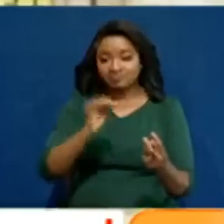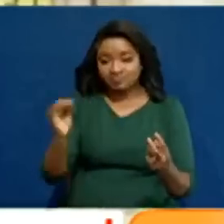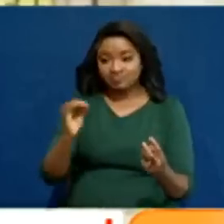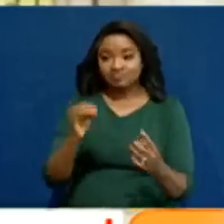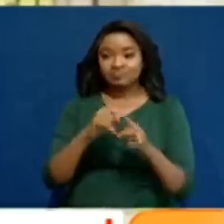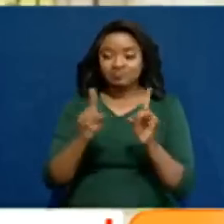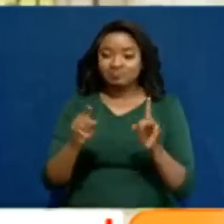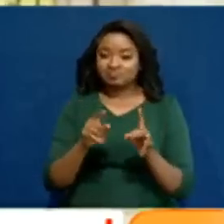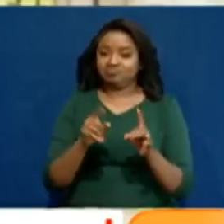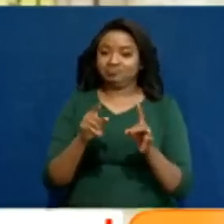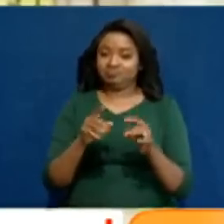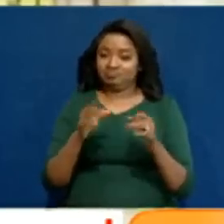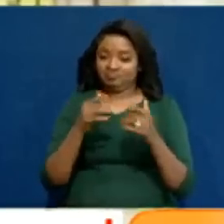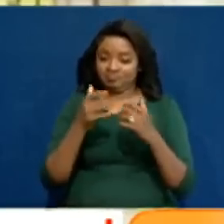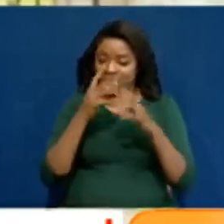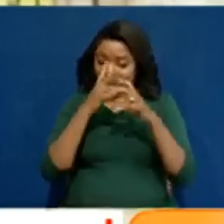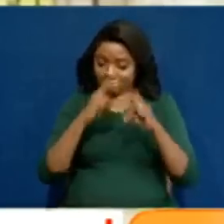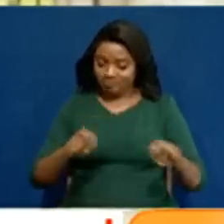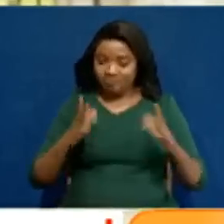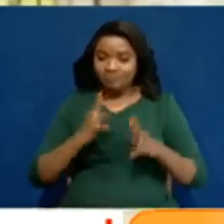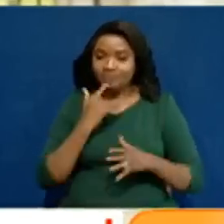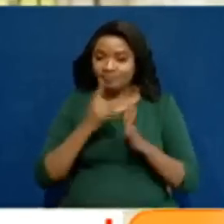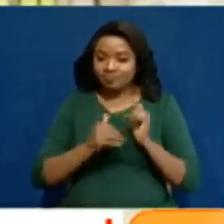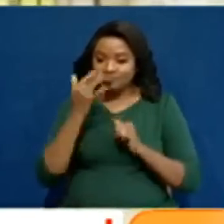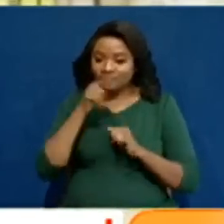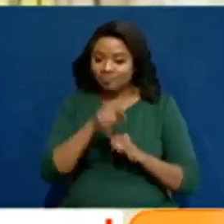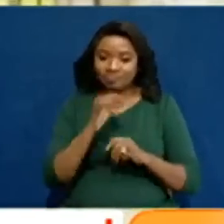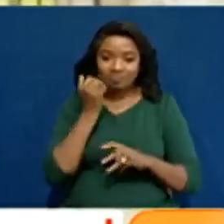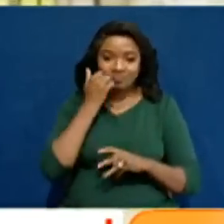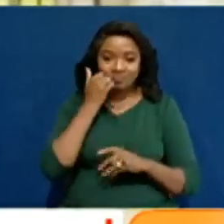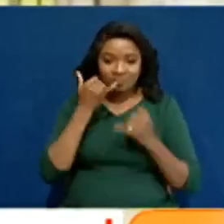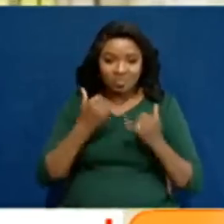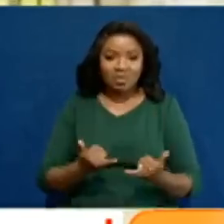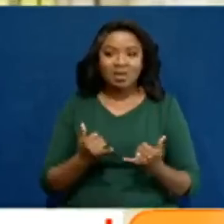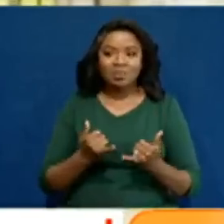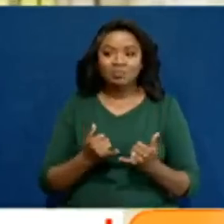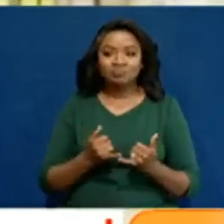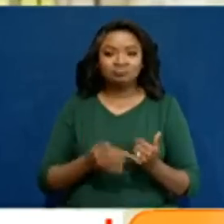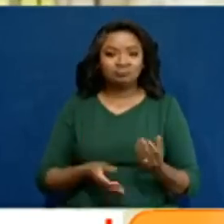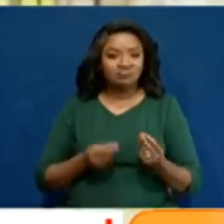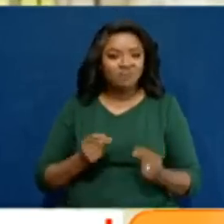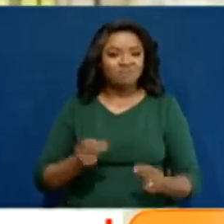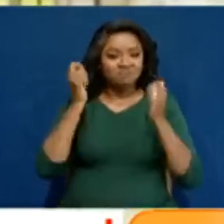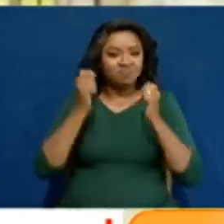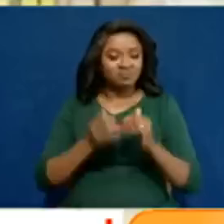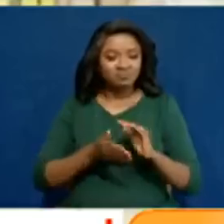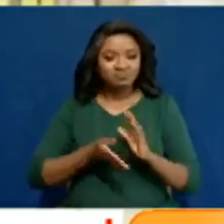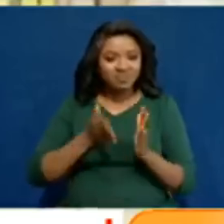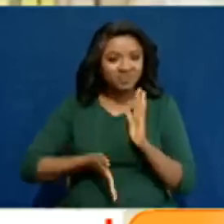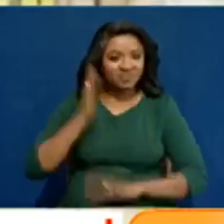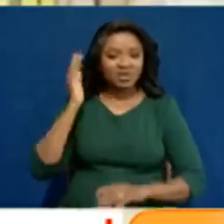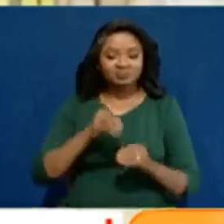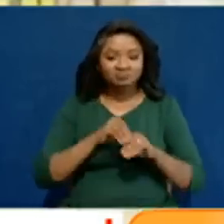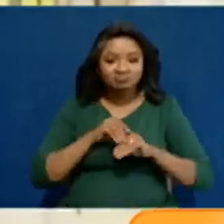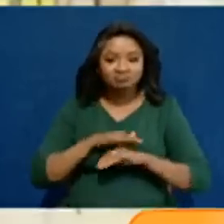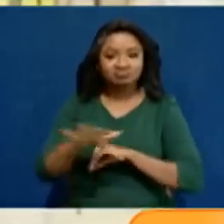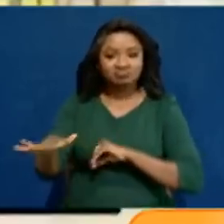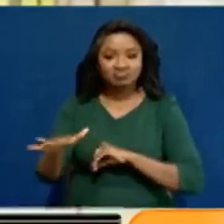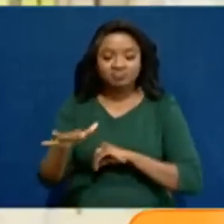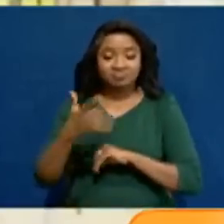of the questions that scientists are asking themselves is, why is the virus all of a sudden becoming easily transmissible? And we are thinking that the virus